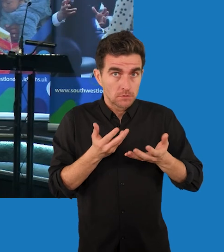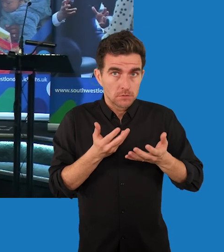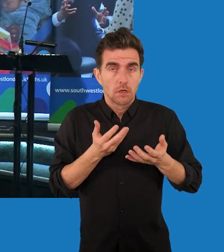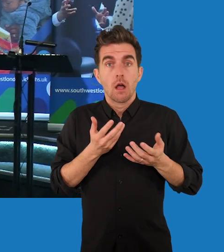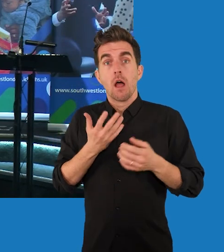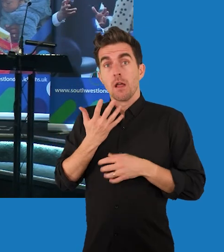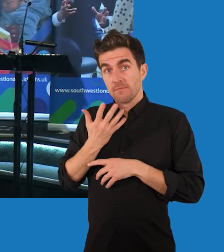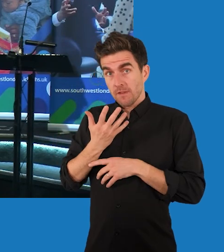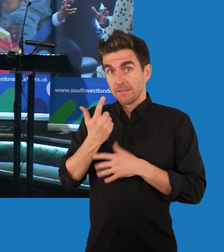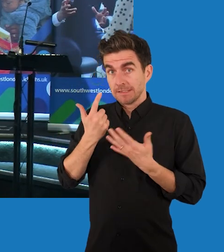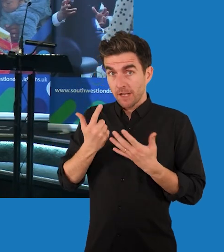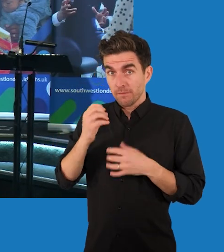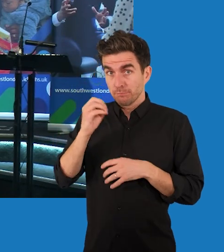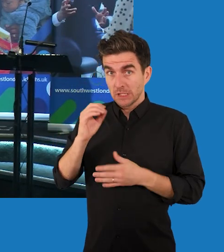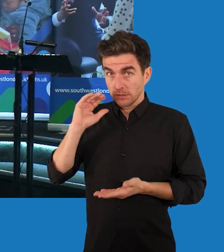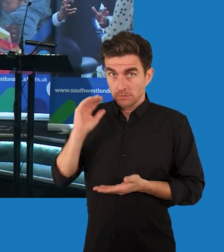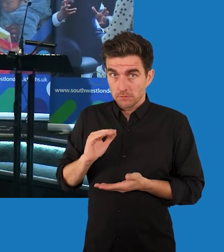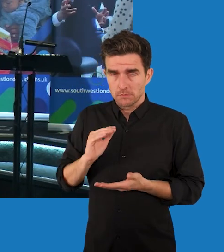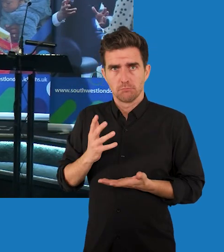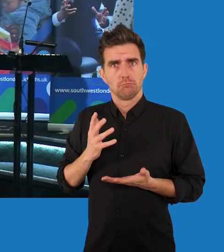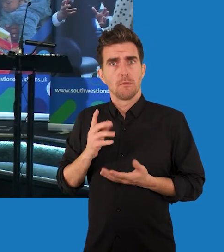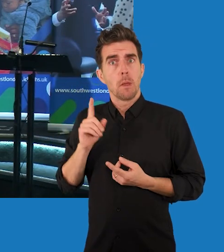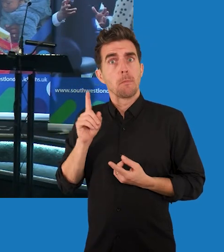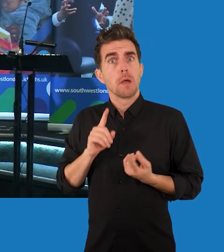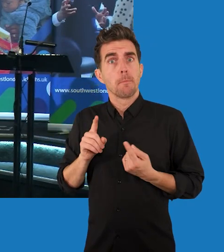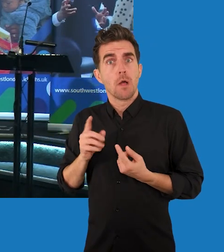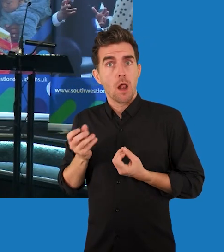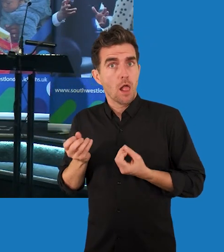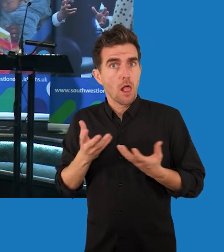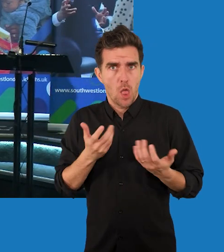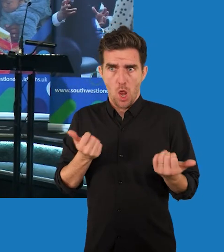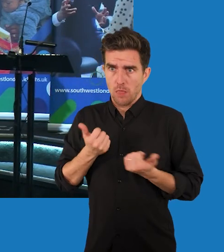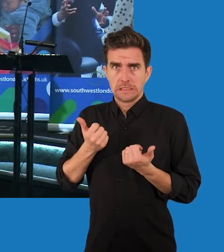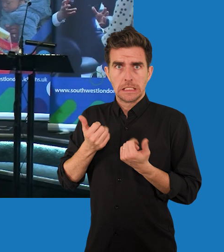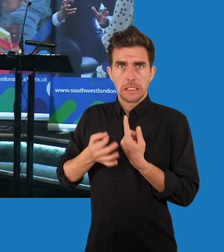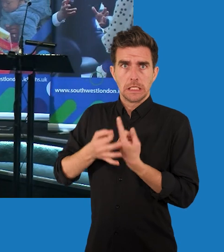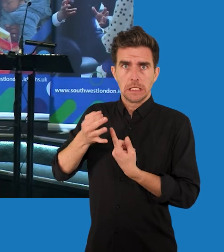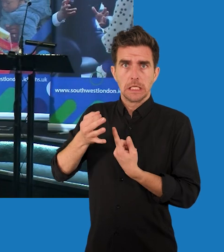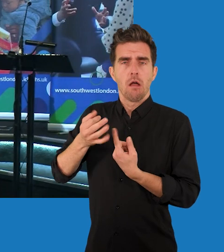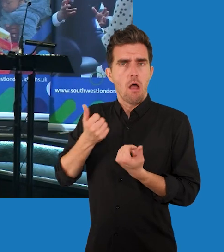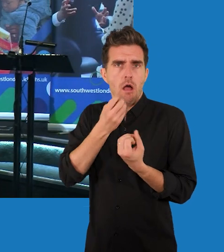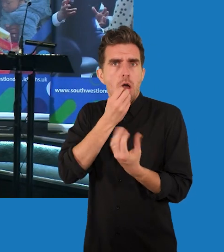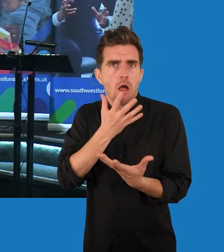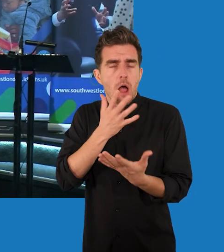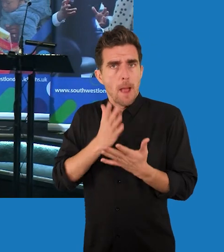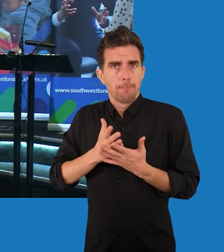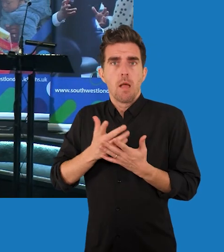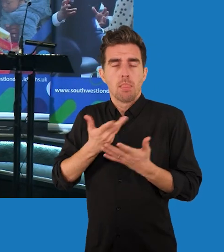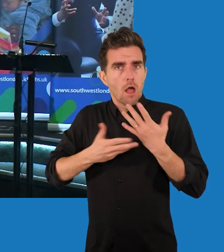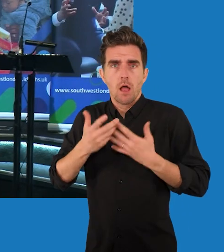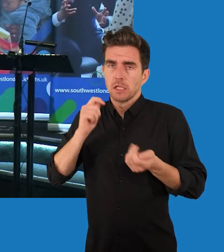visits, 57% reduction in length of stay if people do get admitted. They're amazing. And then we hear about how it changes people's